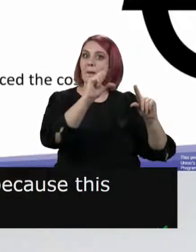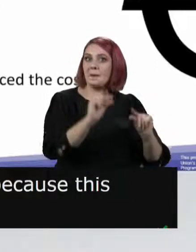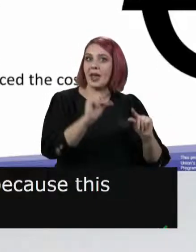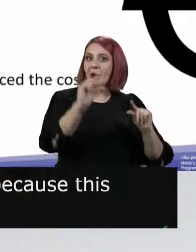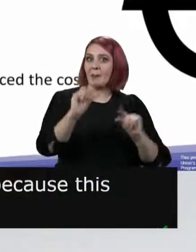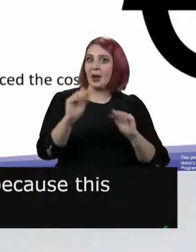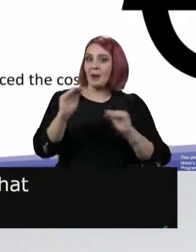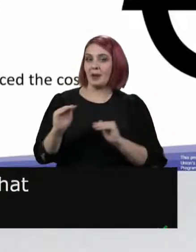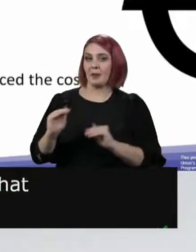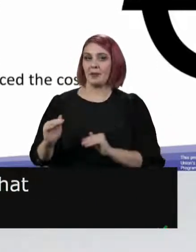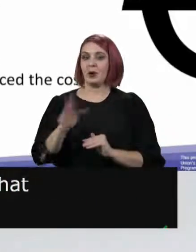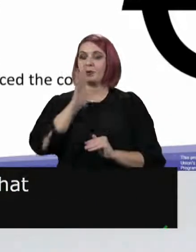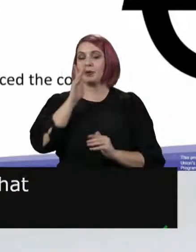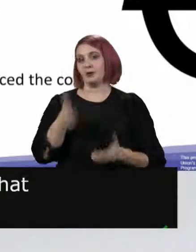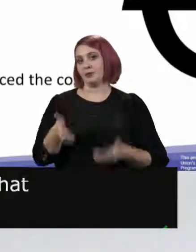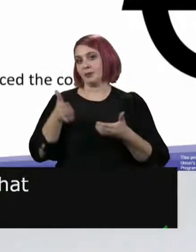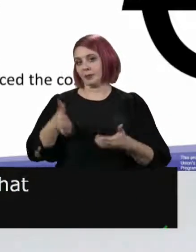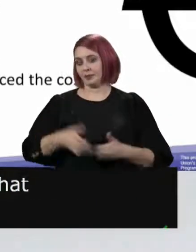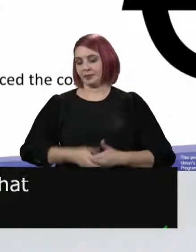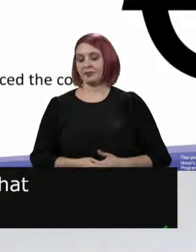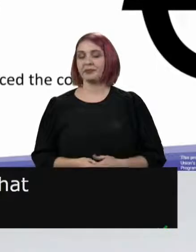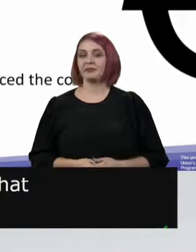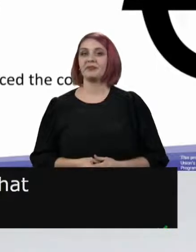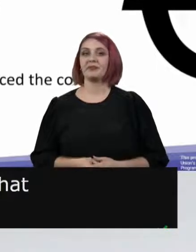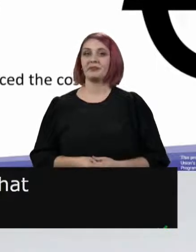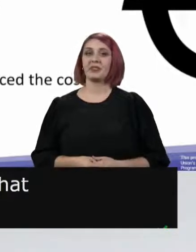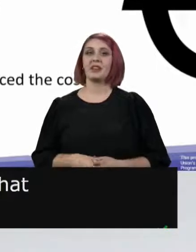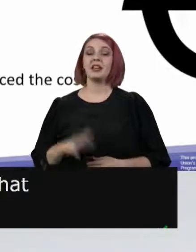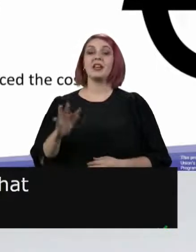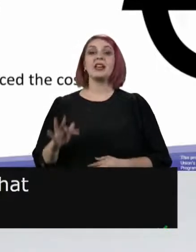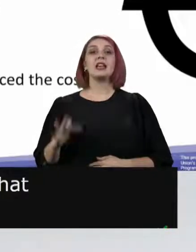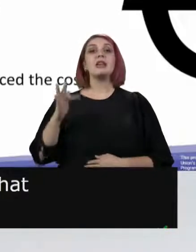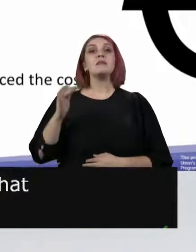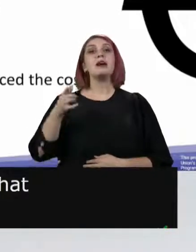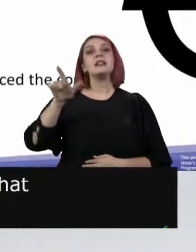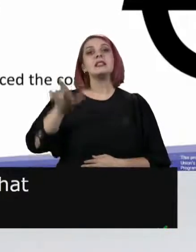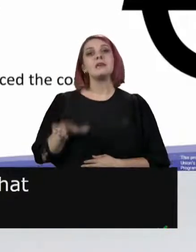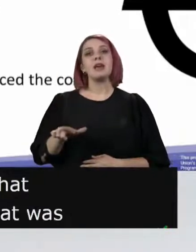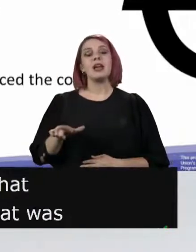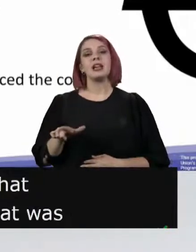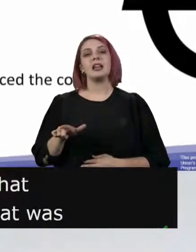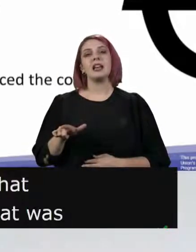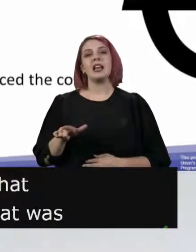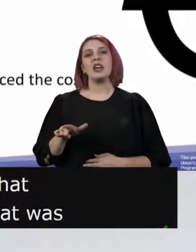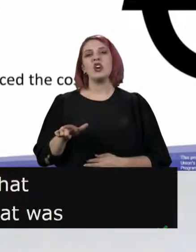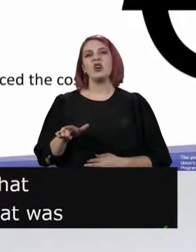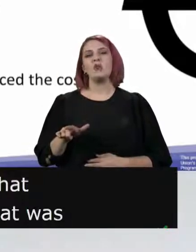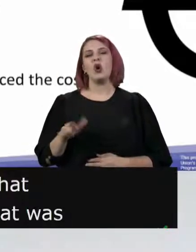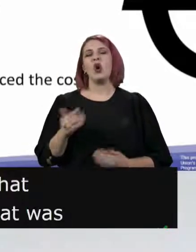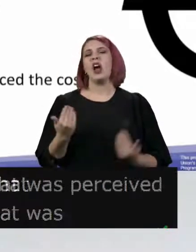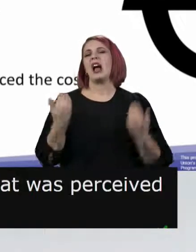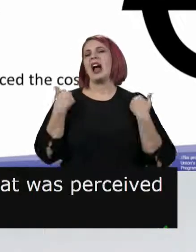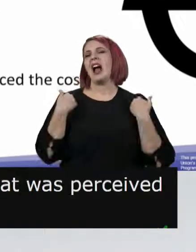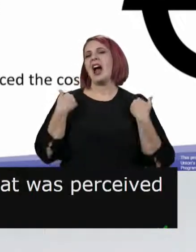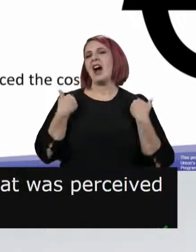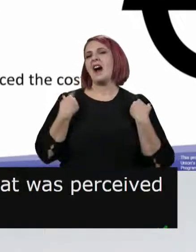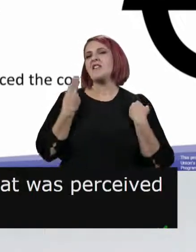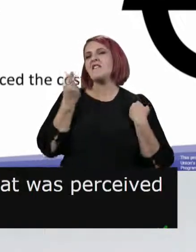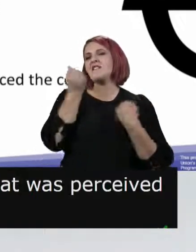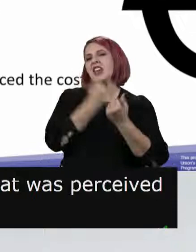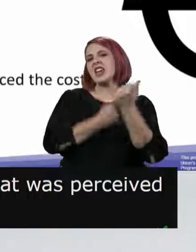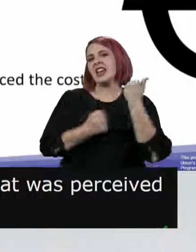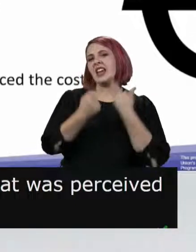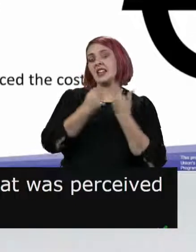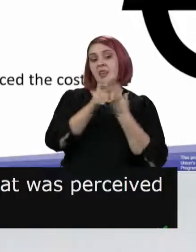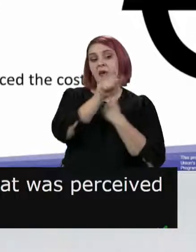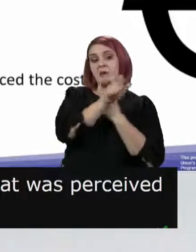was a financial burden for what was perceived as a small group of users, but instead included them in